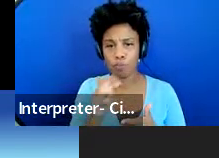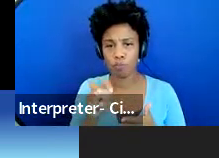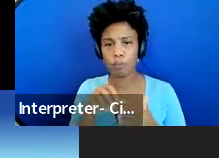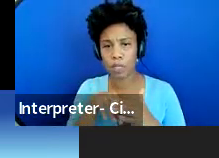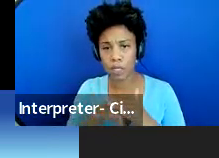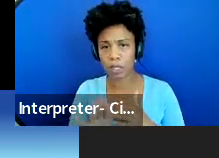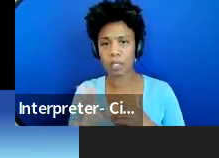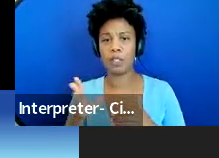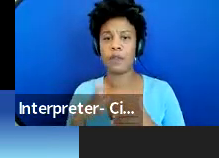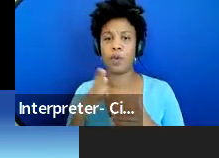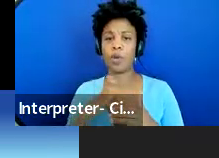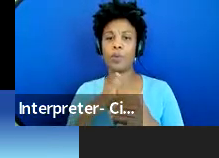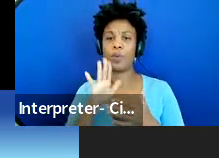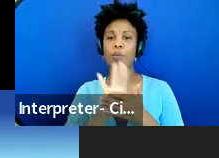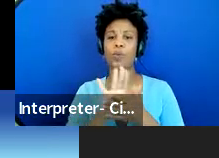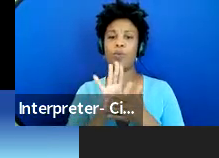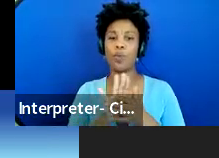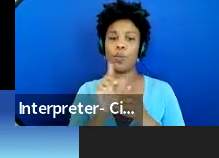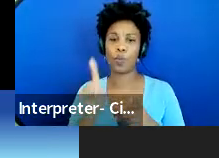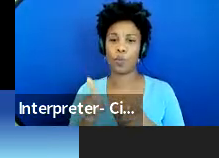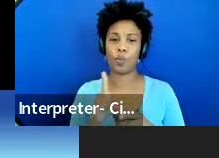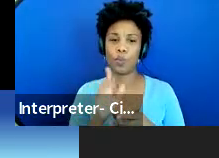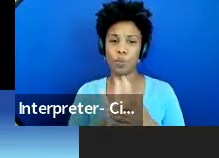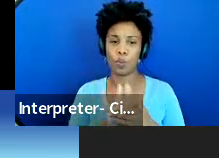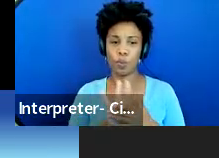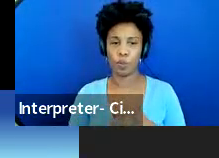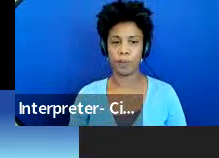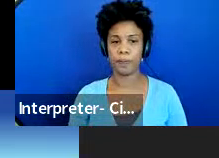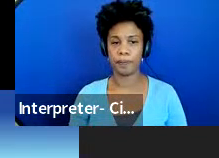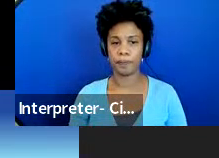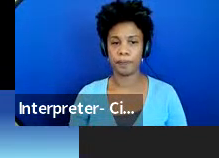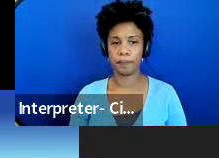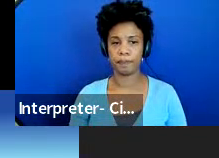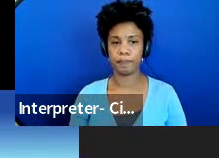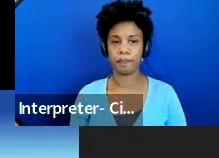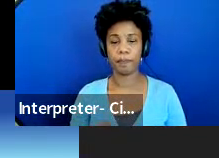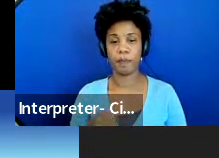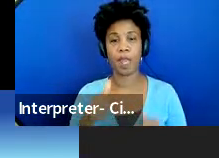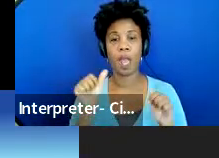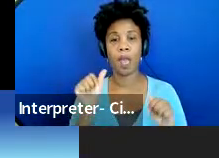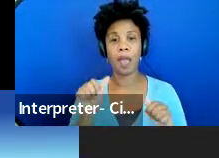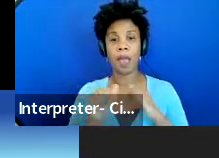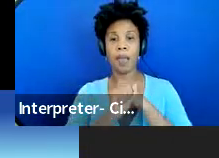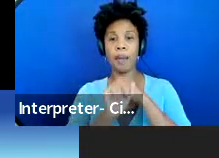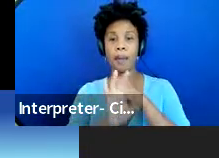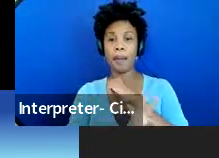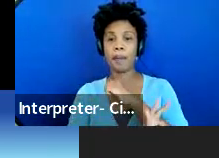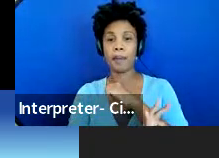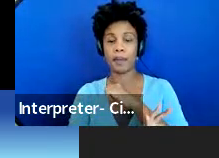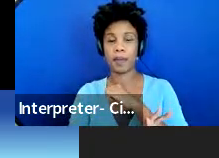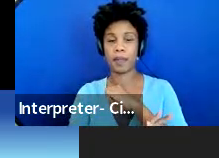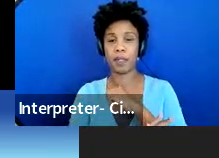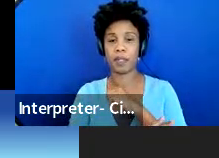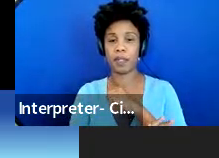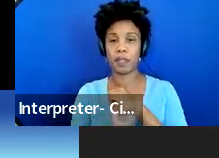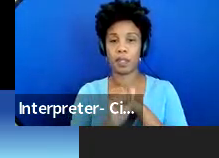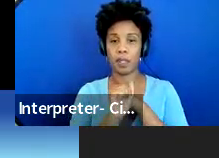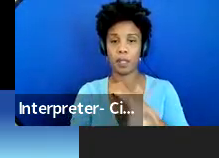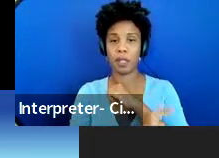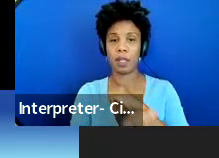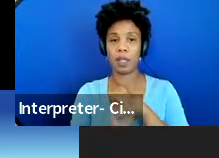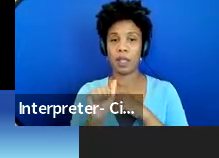the formal school system. There is also Abilities Foundation, which is an entity